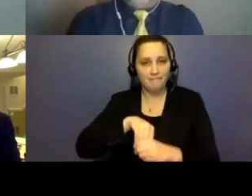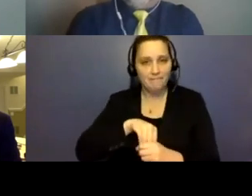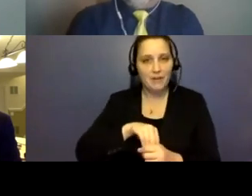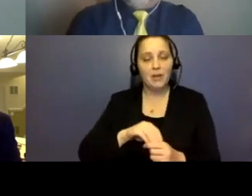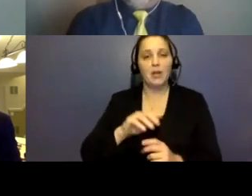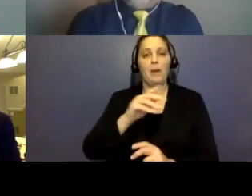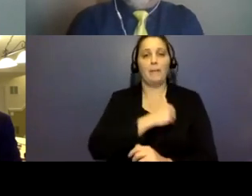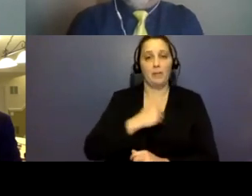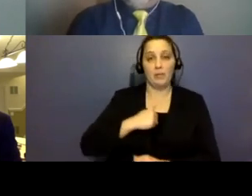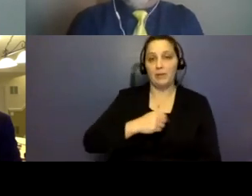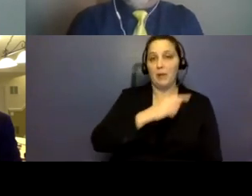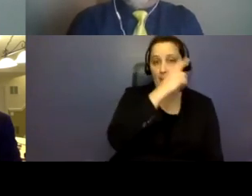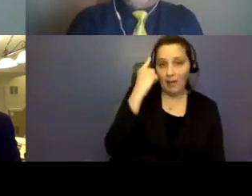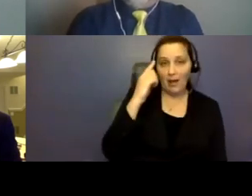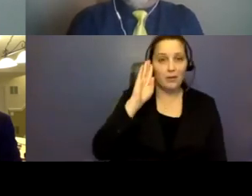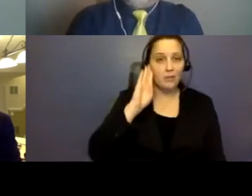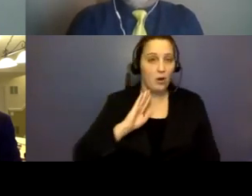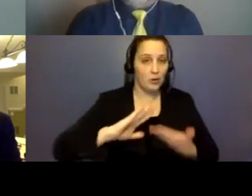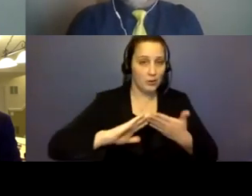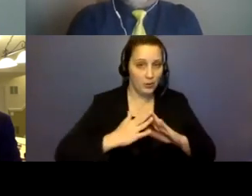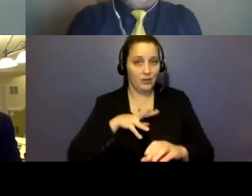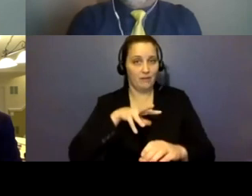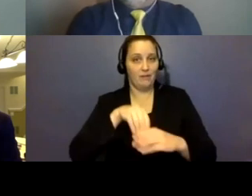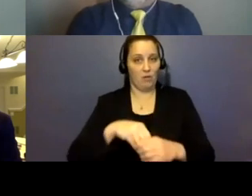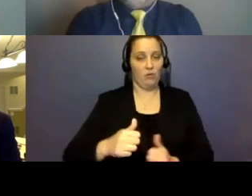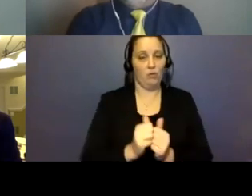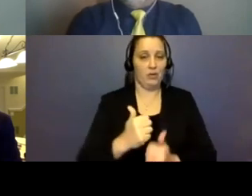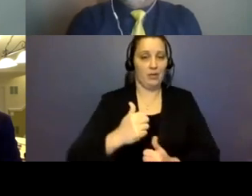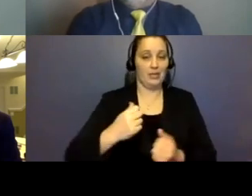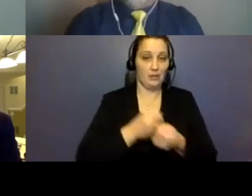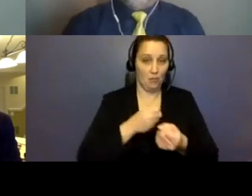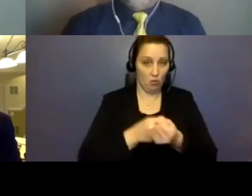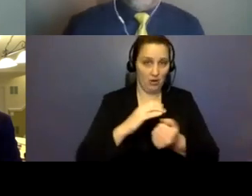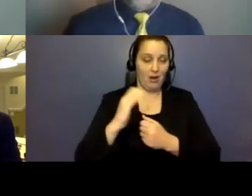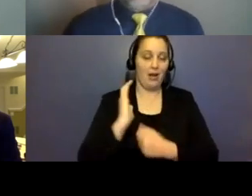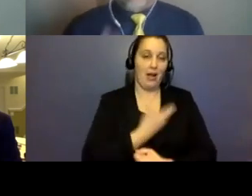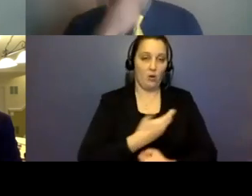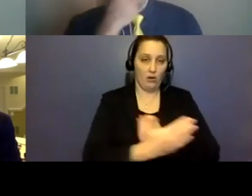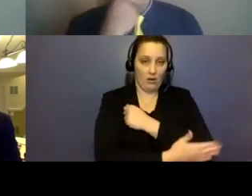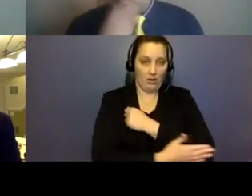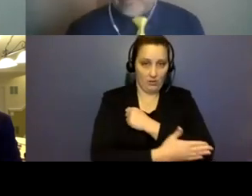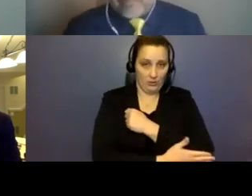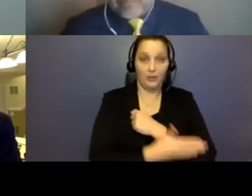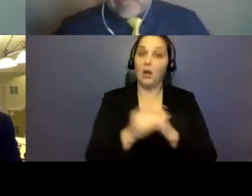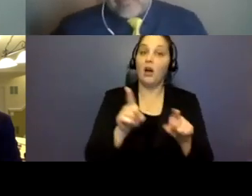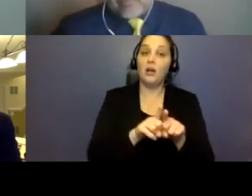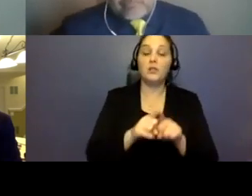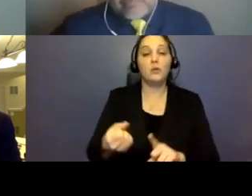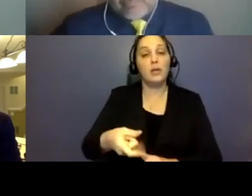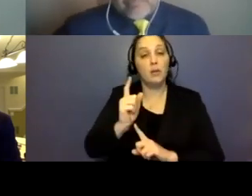of the Black and Brown community in support of this country. I also want to take a moment to